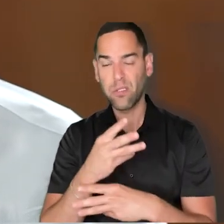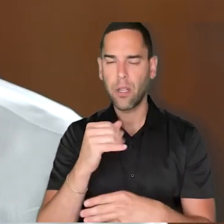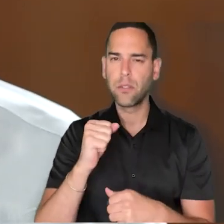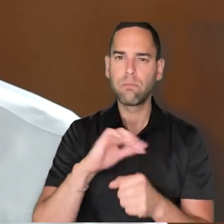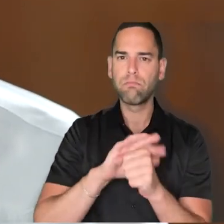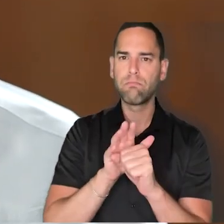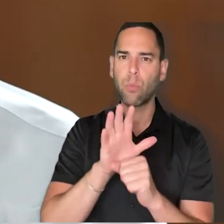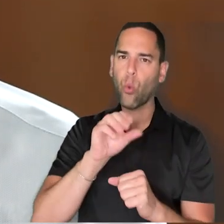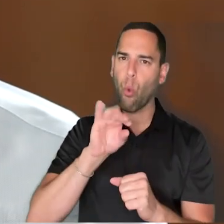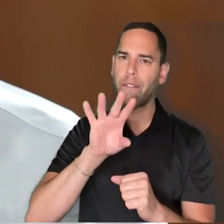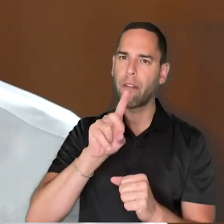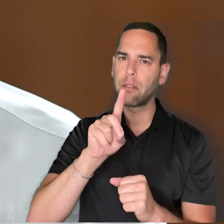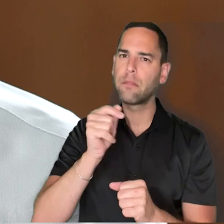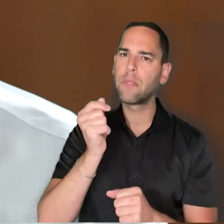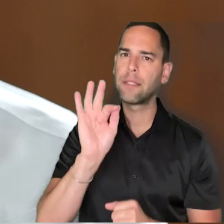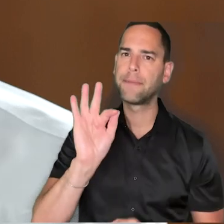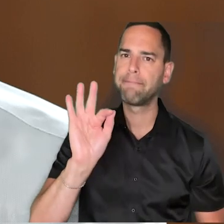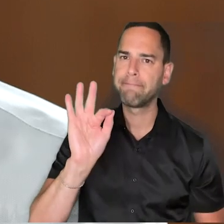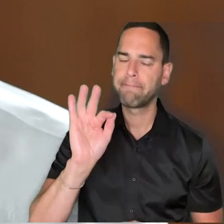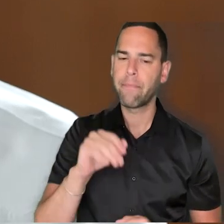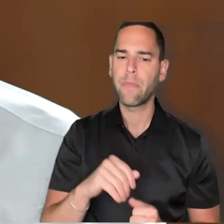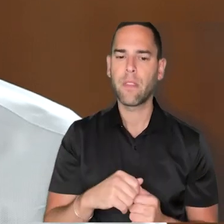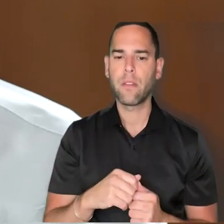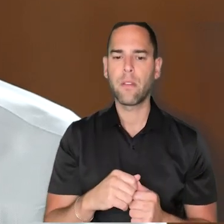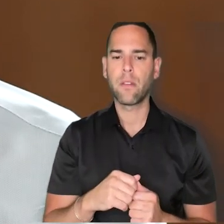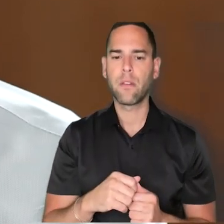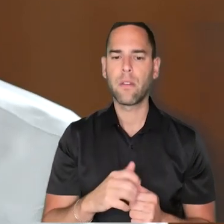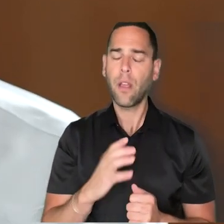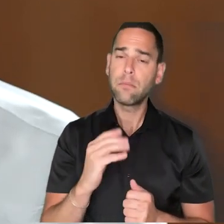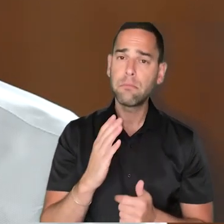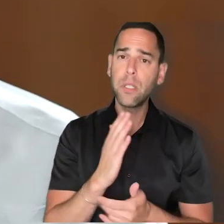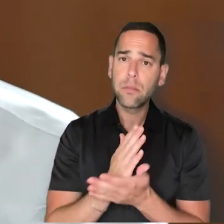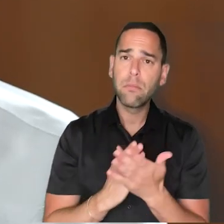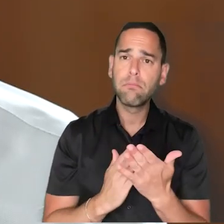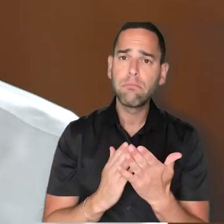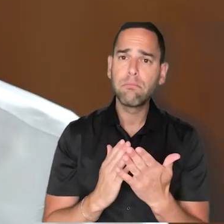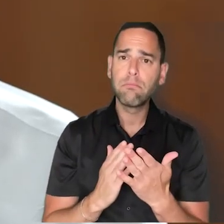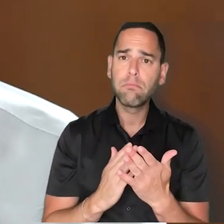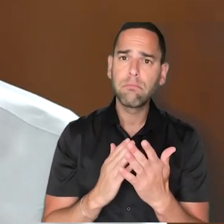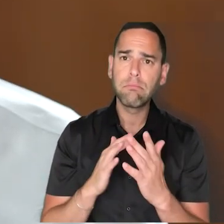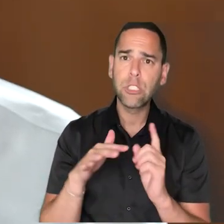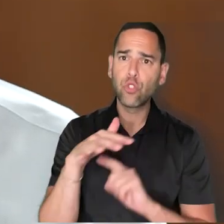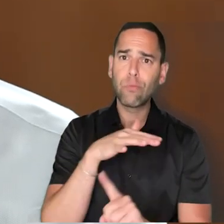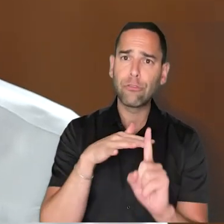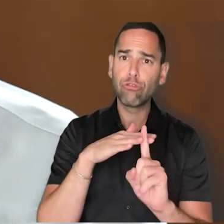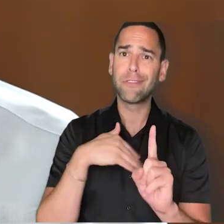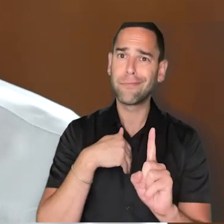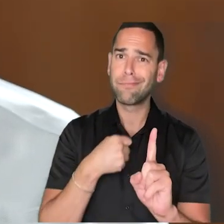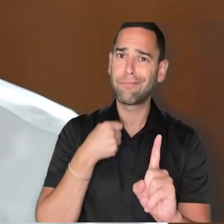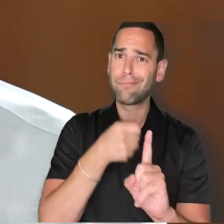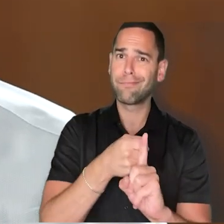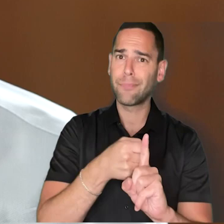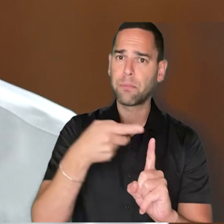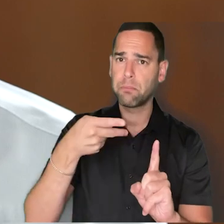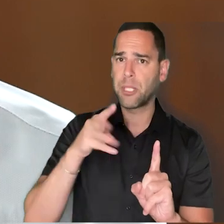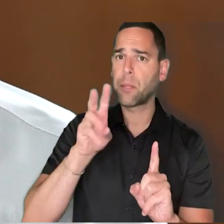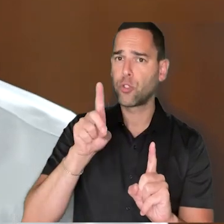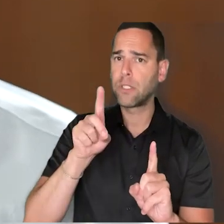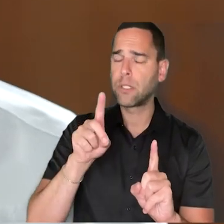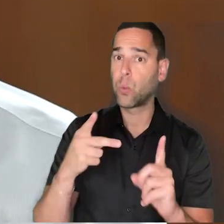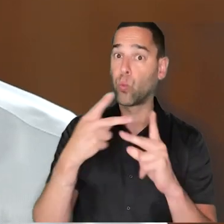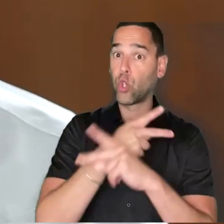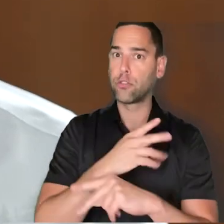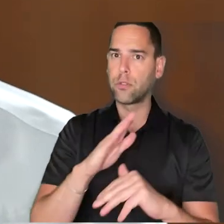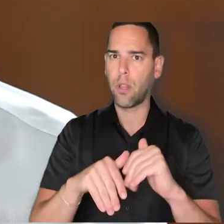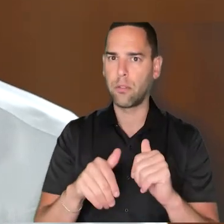pandemic. And in some instances, it has affected individuals with disabilities a lot more in a more drastic